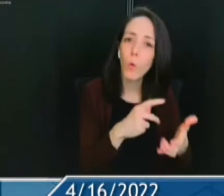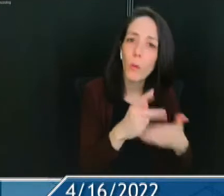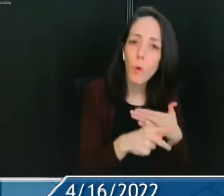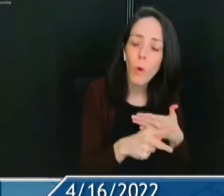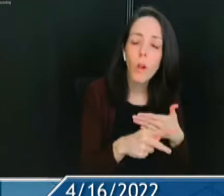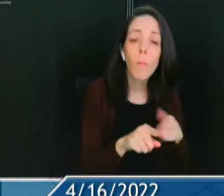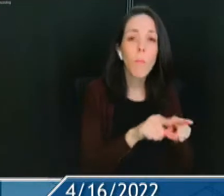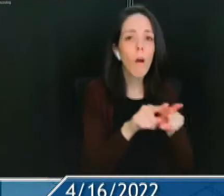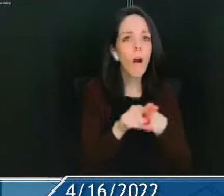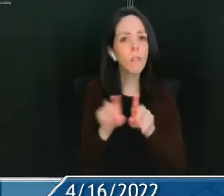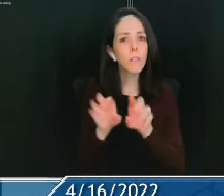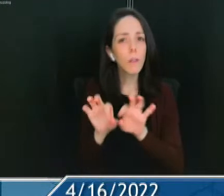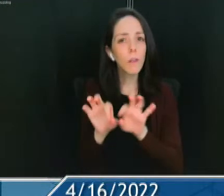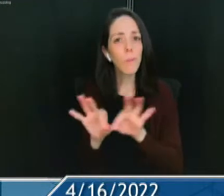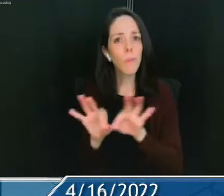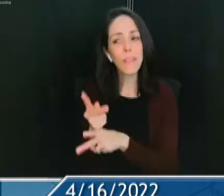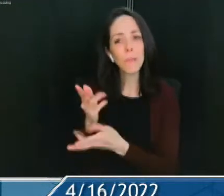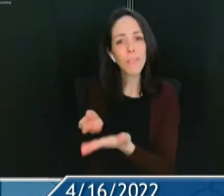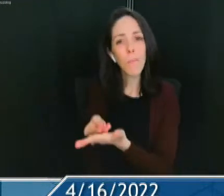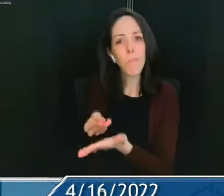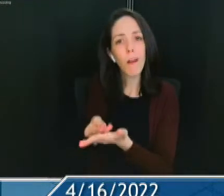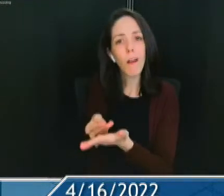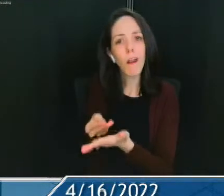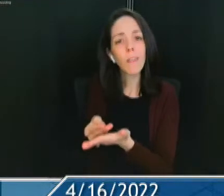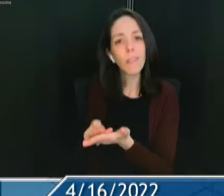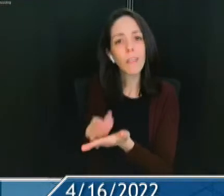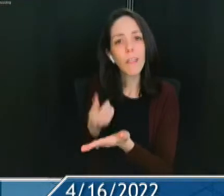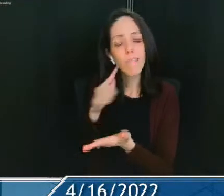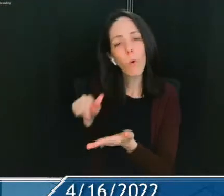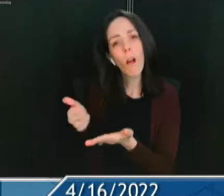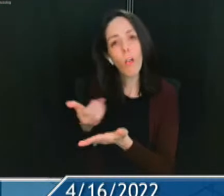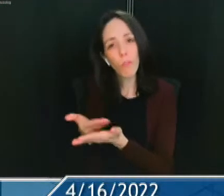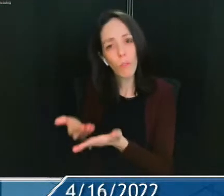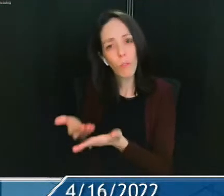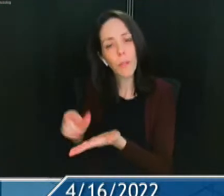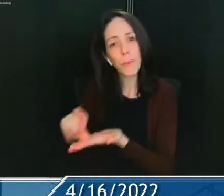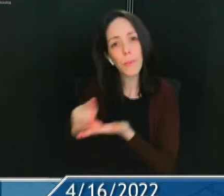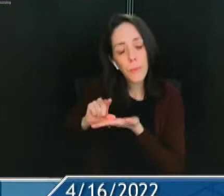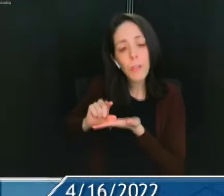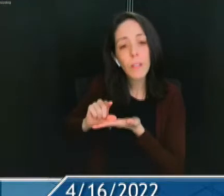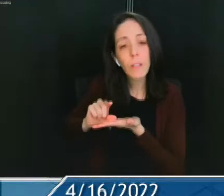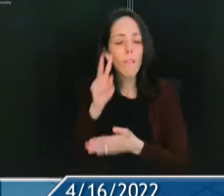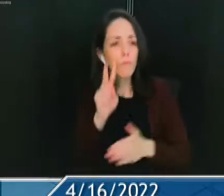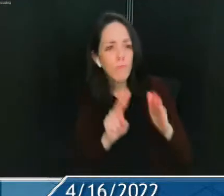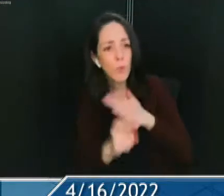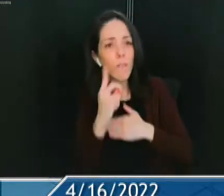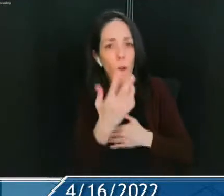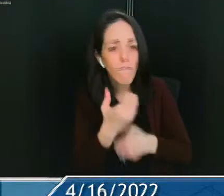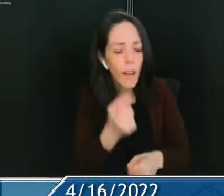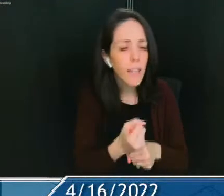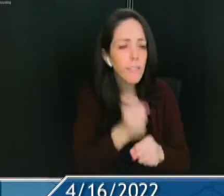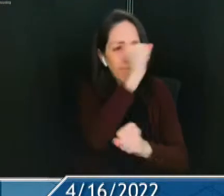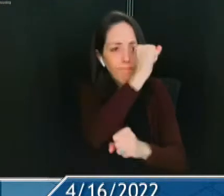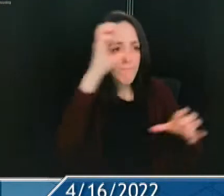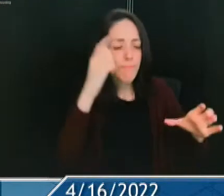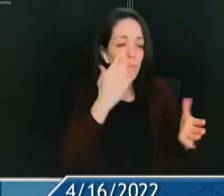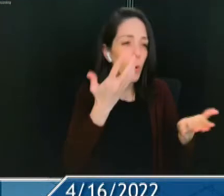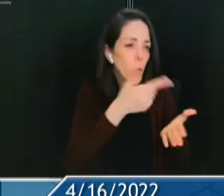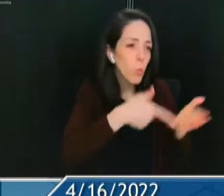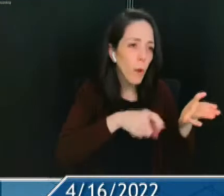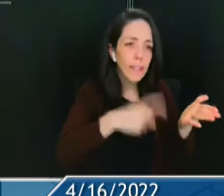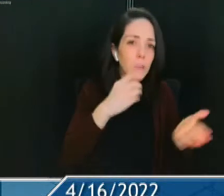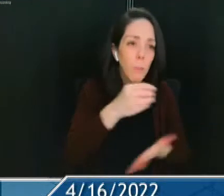those services for at least the 5-year horizon. And so when we look over 5 years, we look at our revenues over 5 years, we look at our expenditures over 5 years. And if